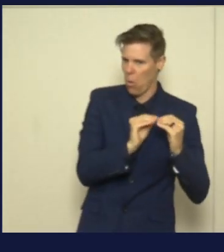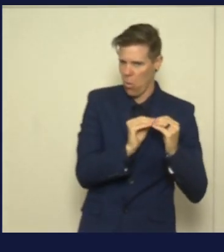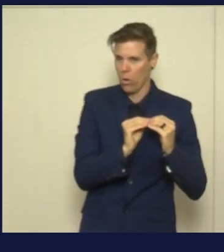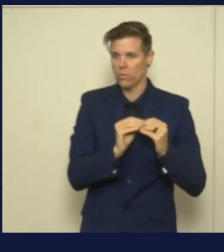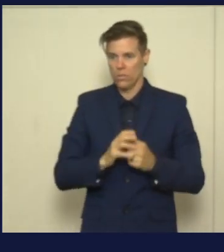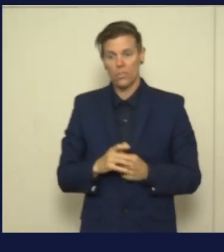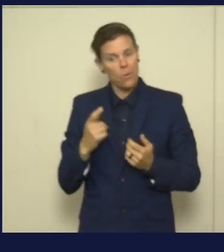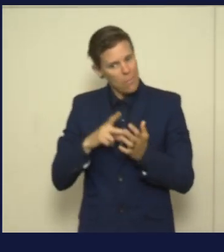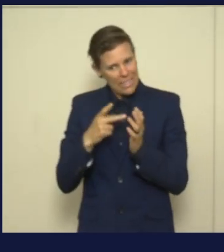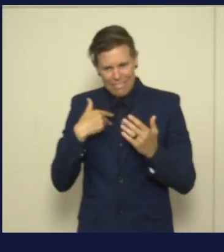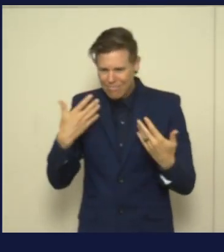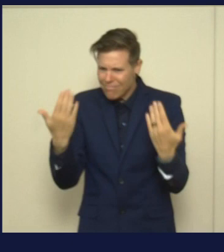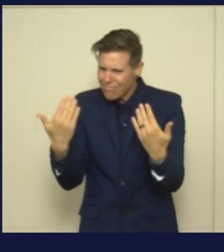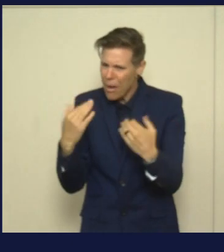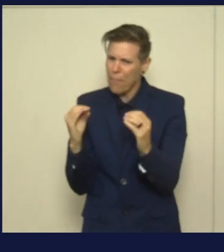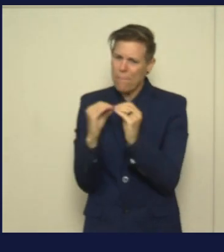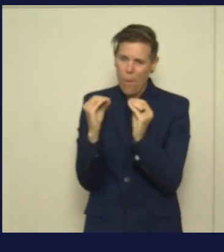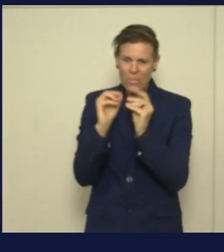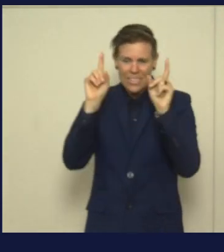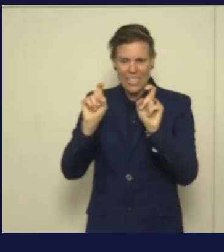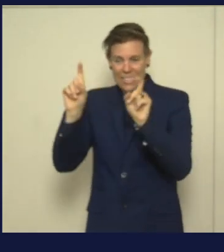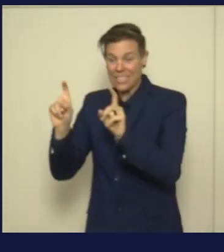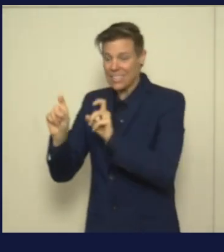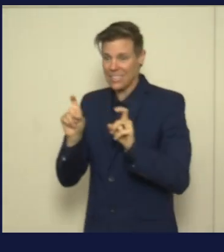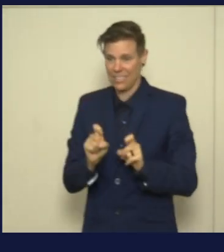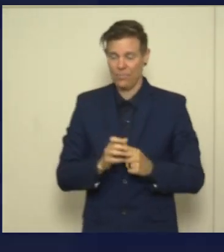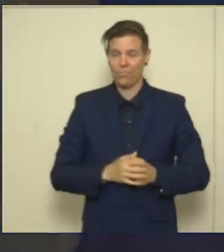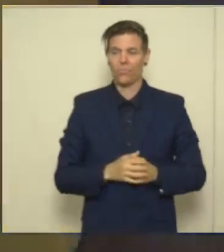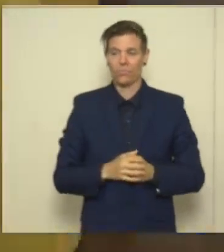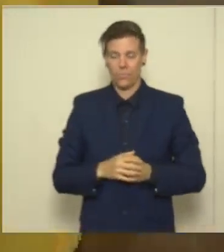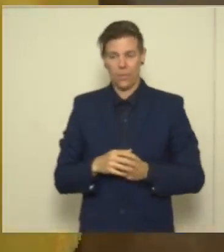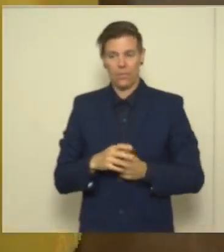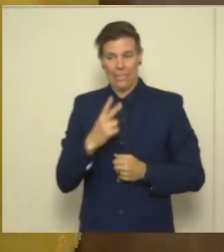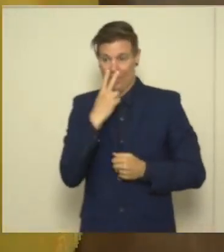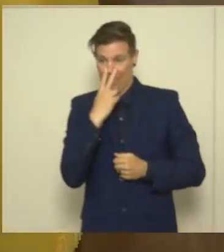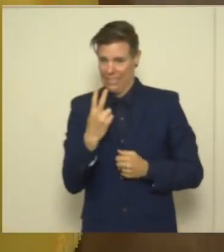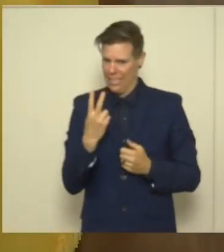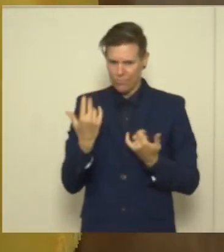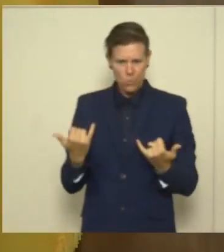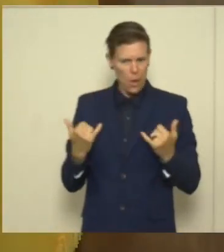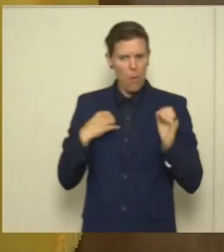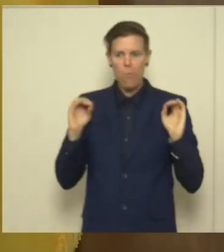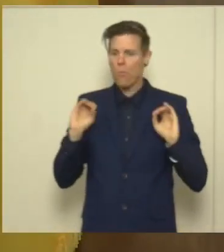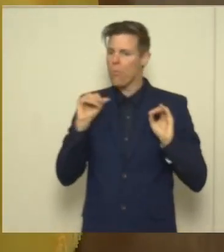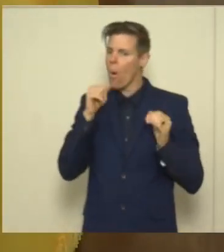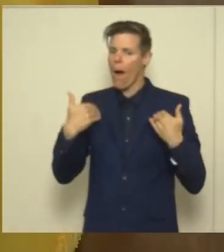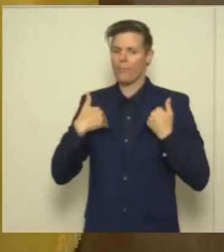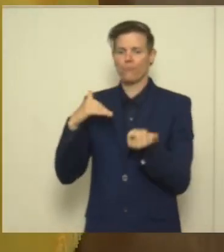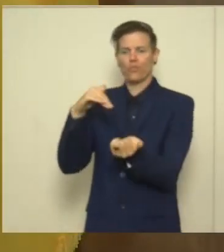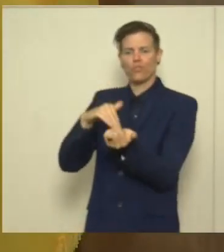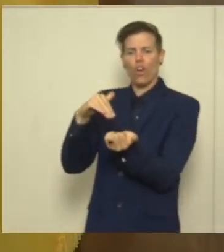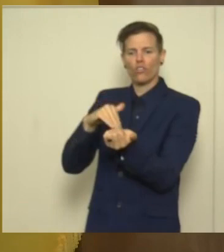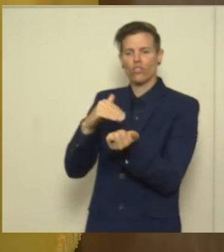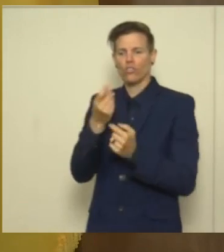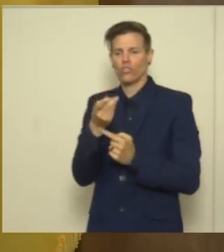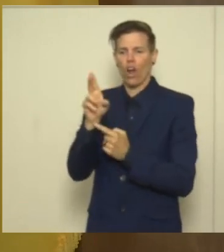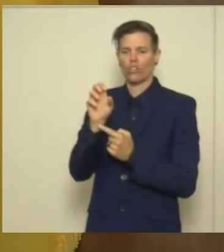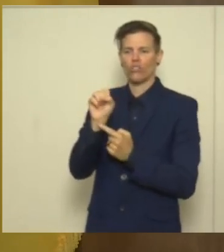also want to point out that today you'll notice that we don't have Dr. Grace. He did his briefing earlier in the week, and now that they're working on